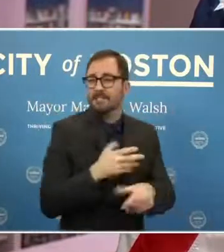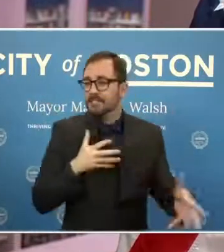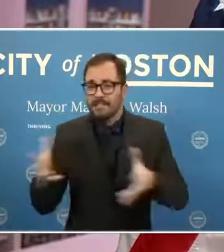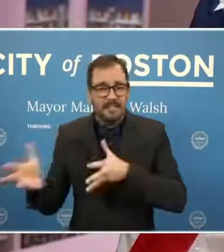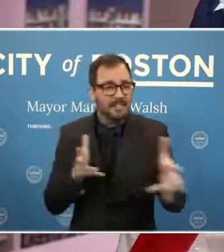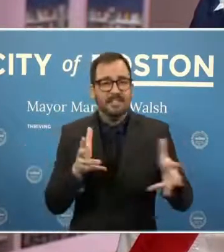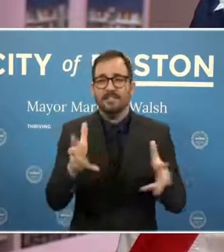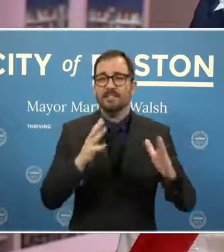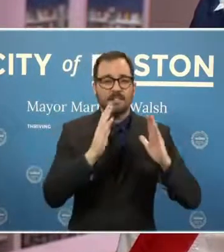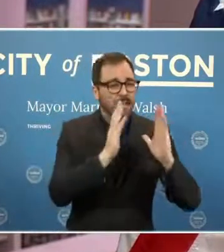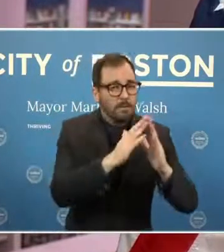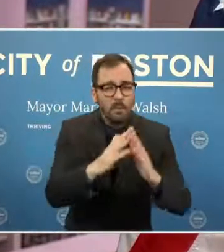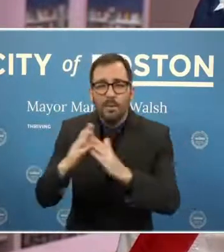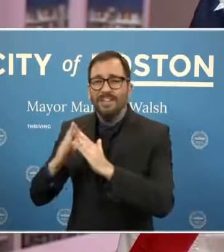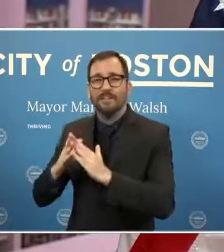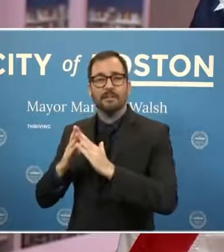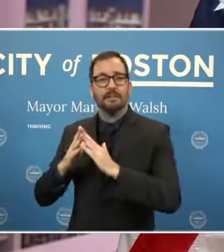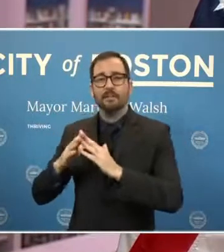at a time.